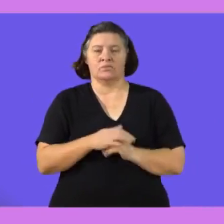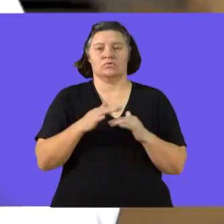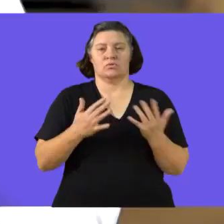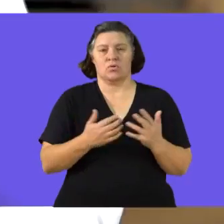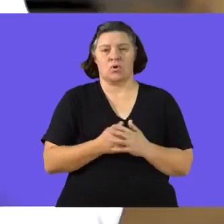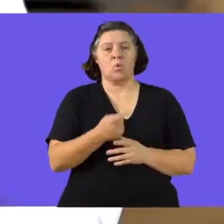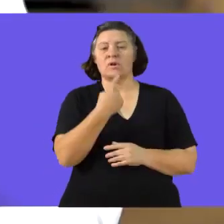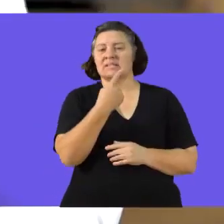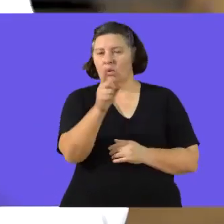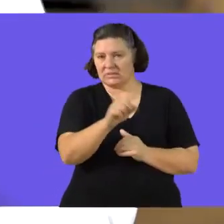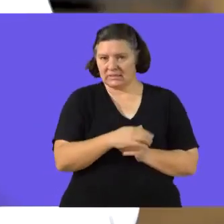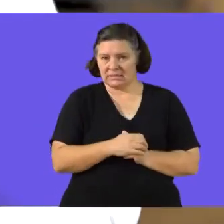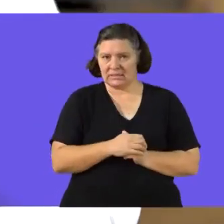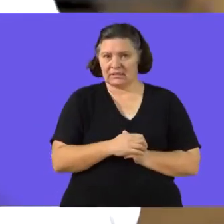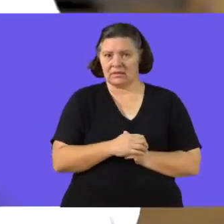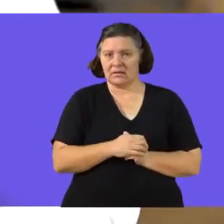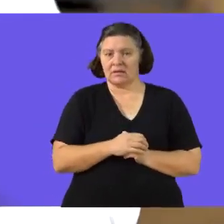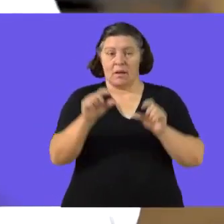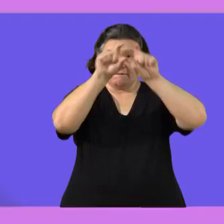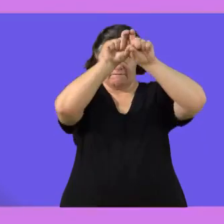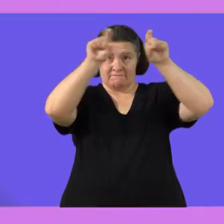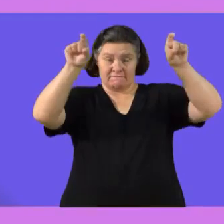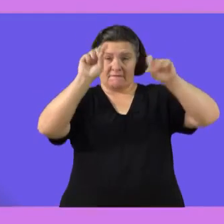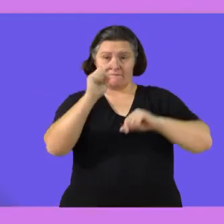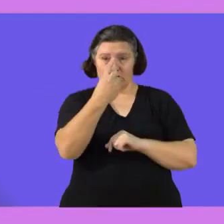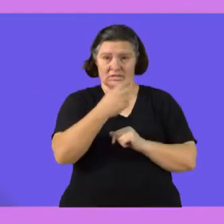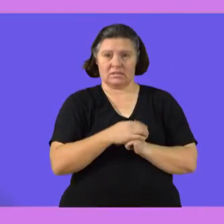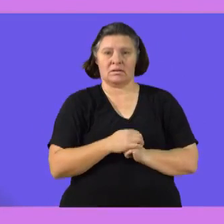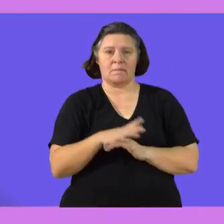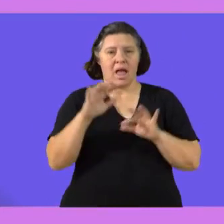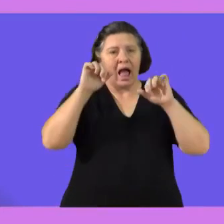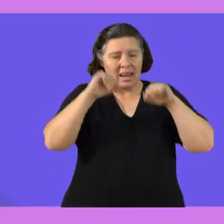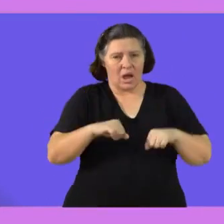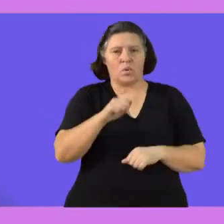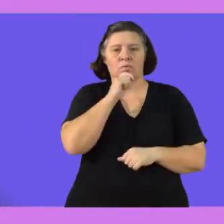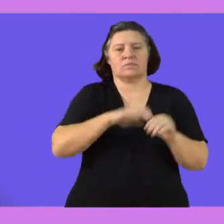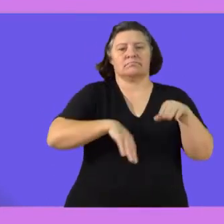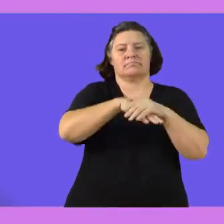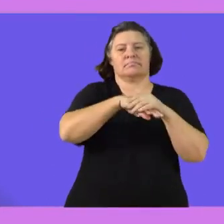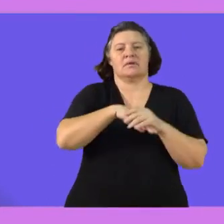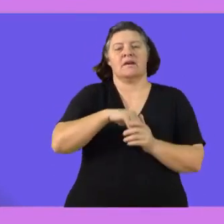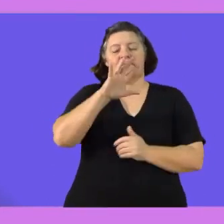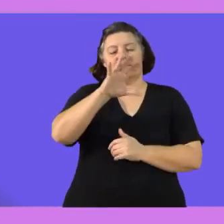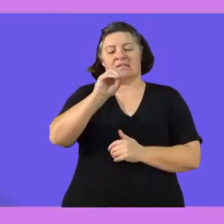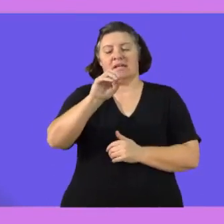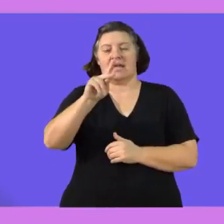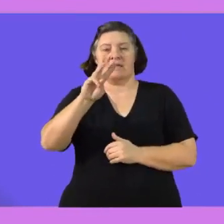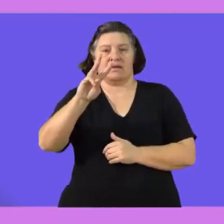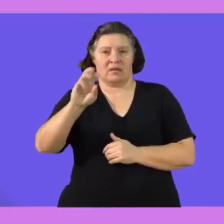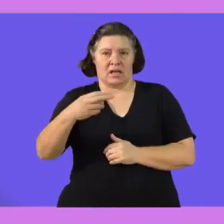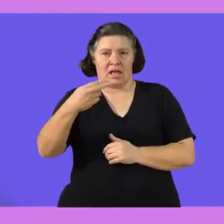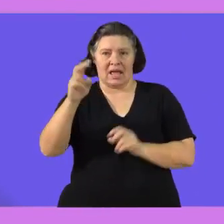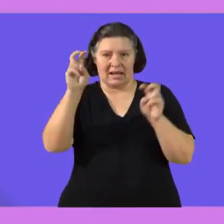So what are we saying through this? In block number 1, I'm allowed to use up to 50 kilowatt hours of